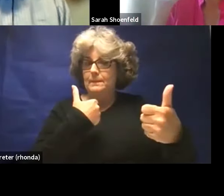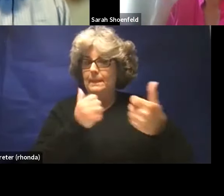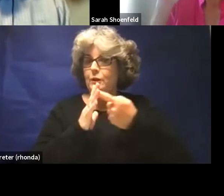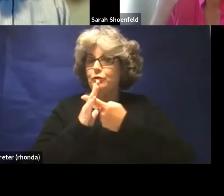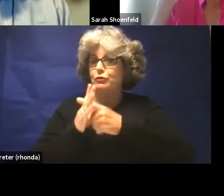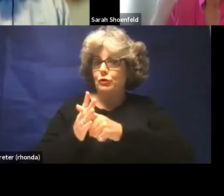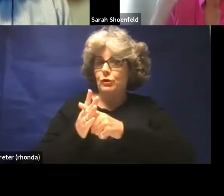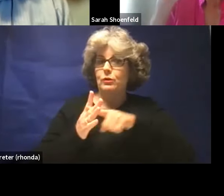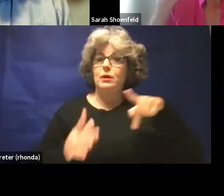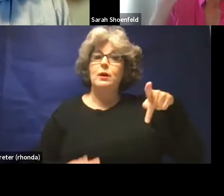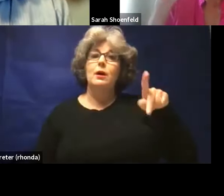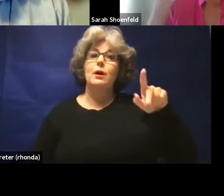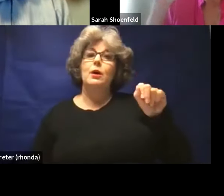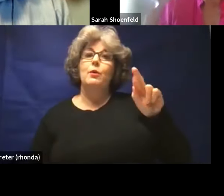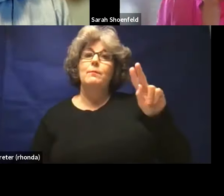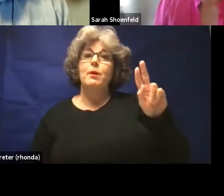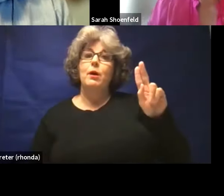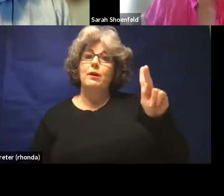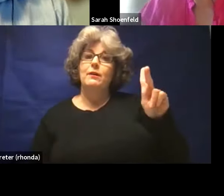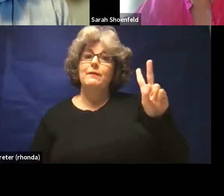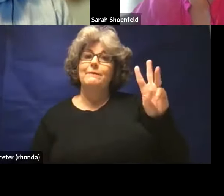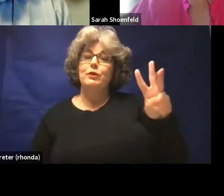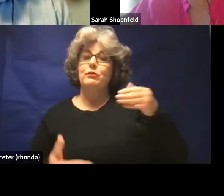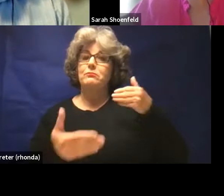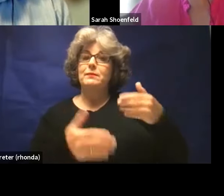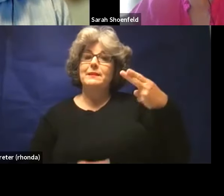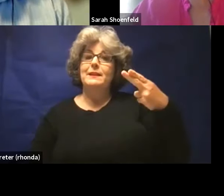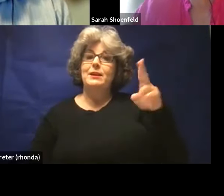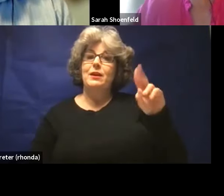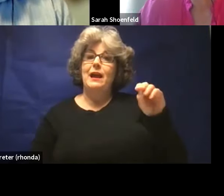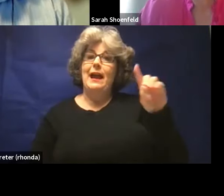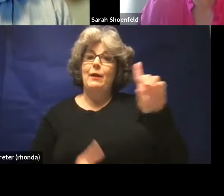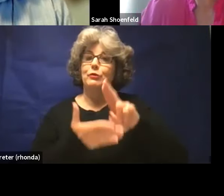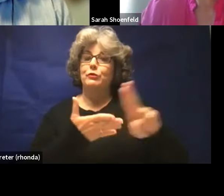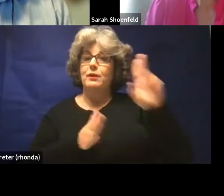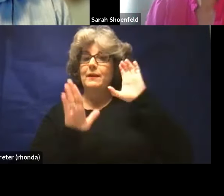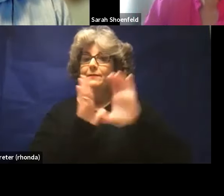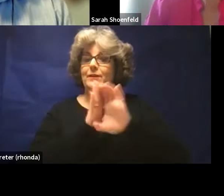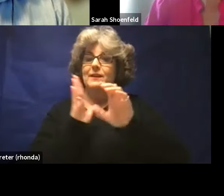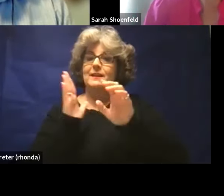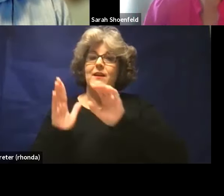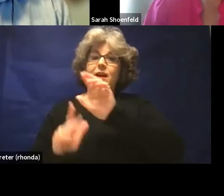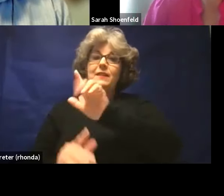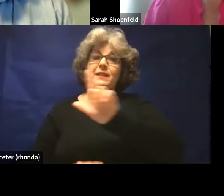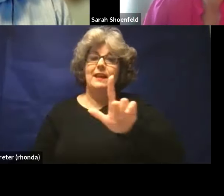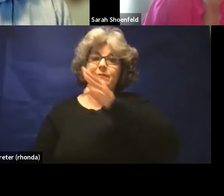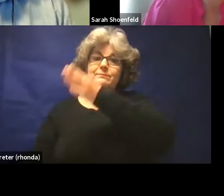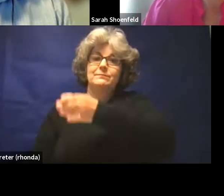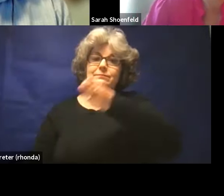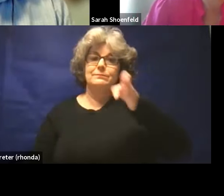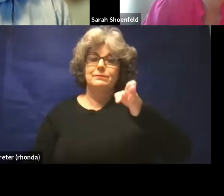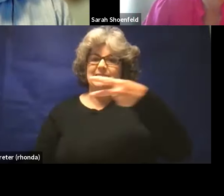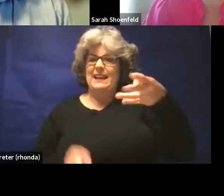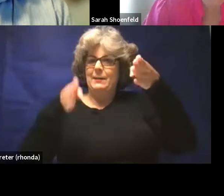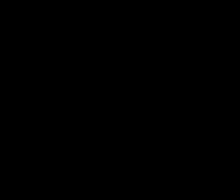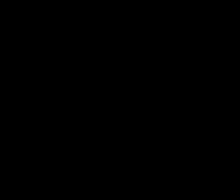started out at was Parkview Elementary, close to Howard University. In the photo you're about to see, she's second from the left in case it's not marked.